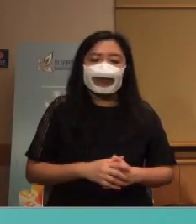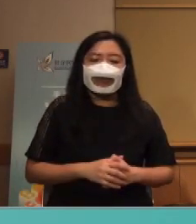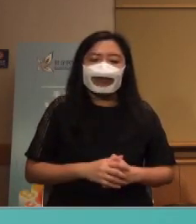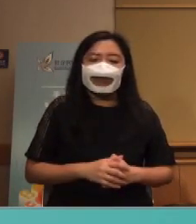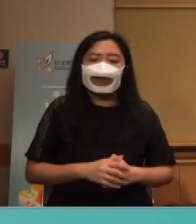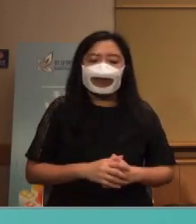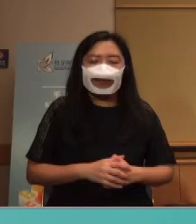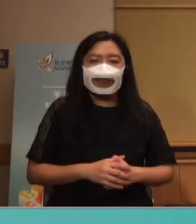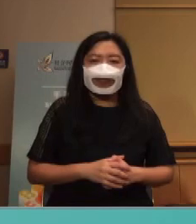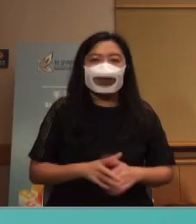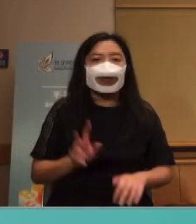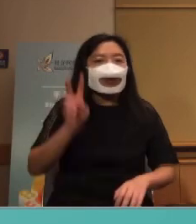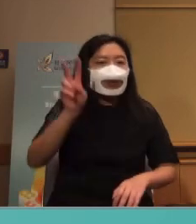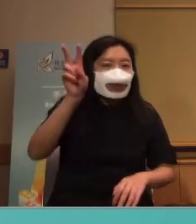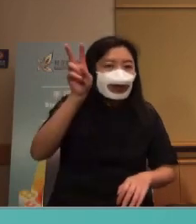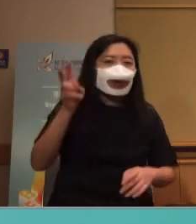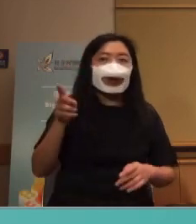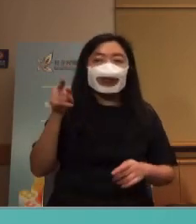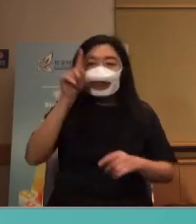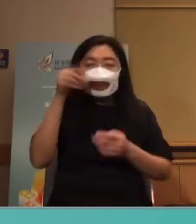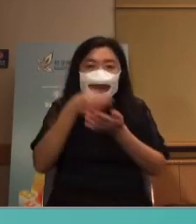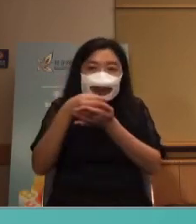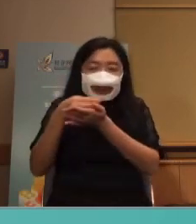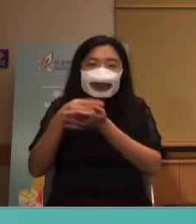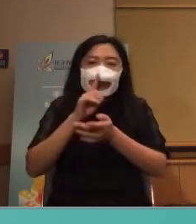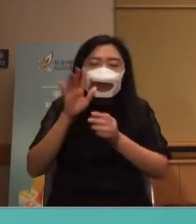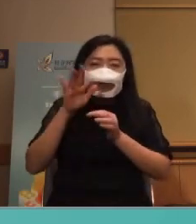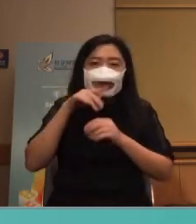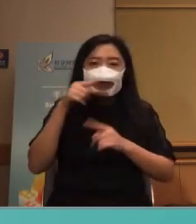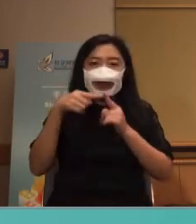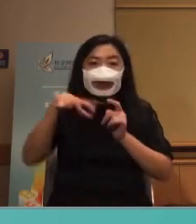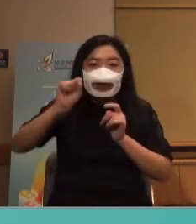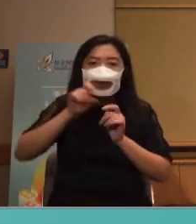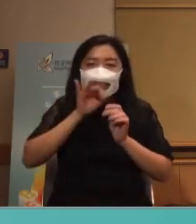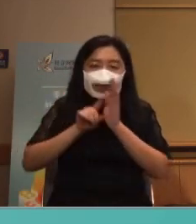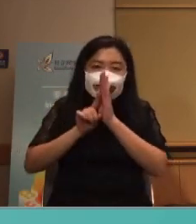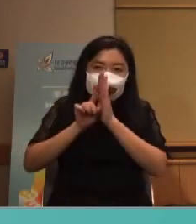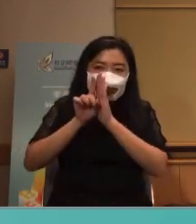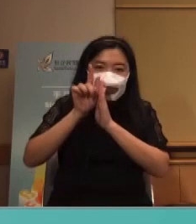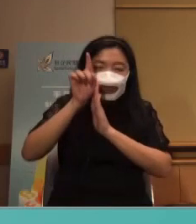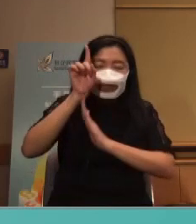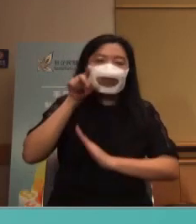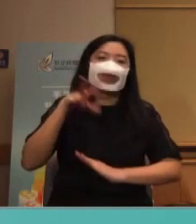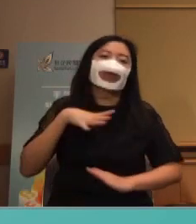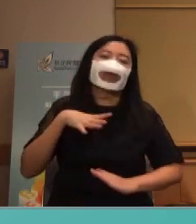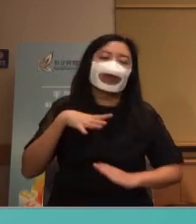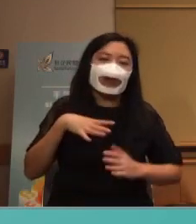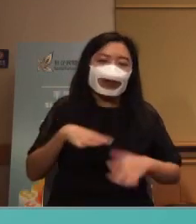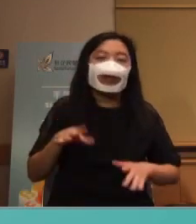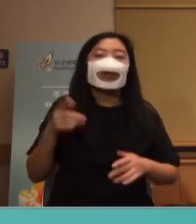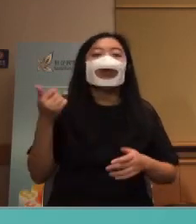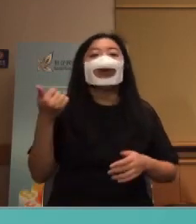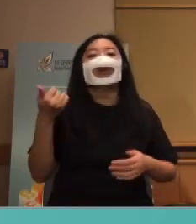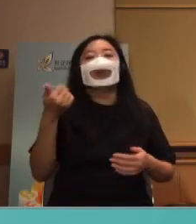technologies that actually allow kind of a 7-year-old or a 70-year-old to actually spend crypto for the first time without having to worry about kind of private keys.